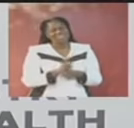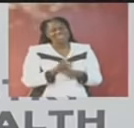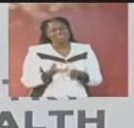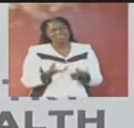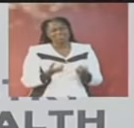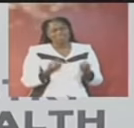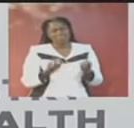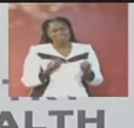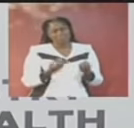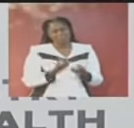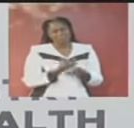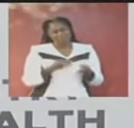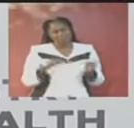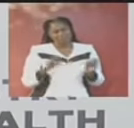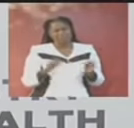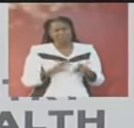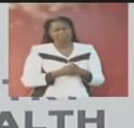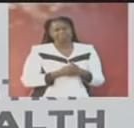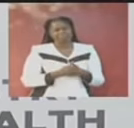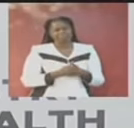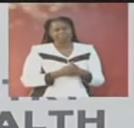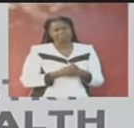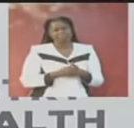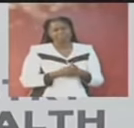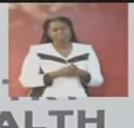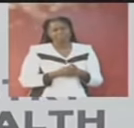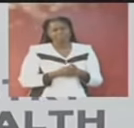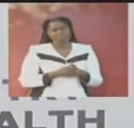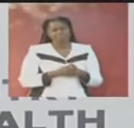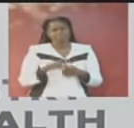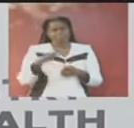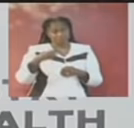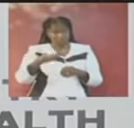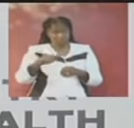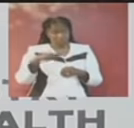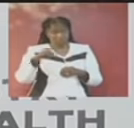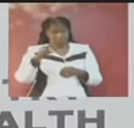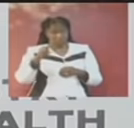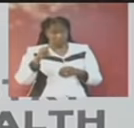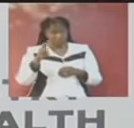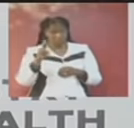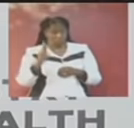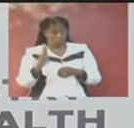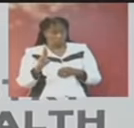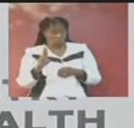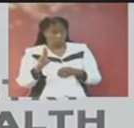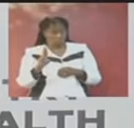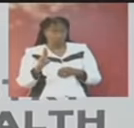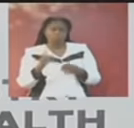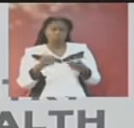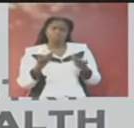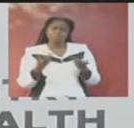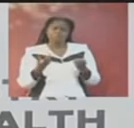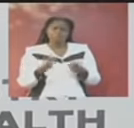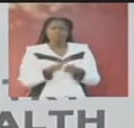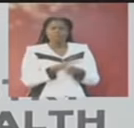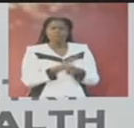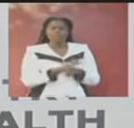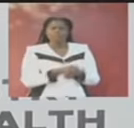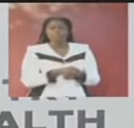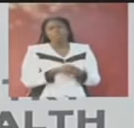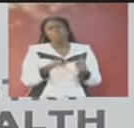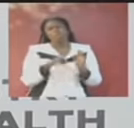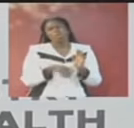according to need. The high dependency unit occupancy over the last 2 weeks has been fairly